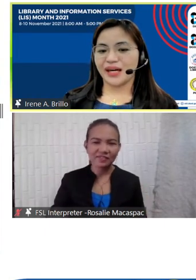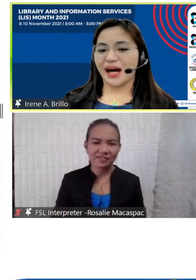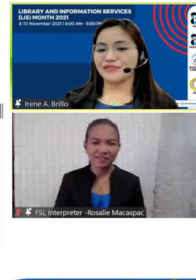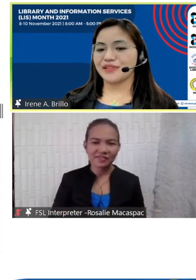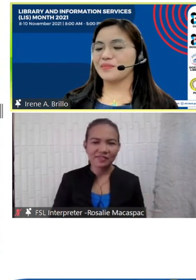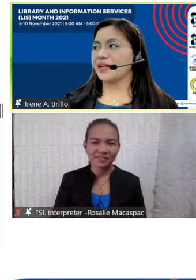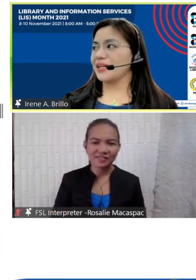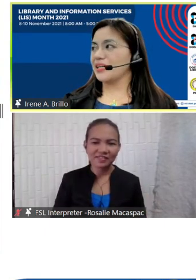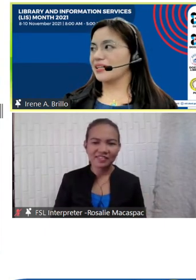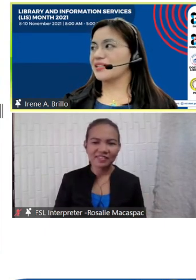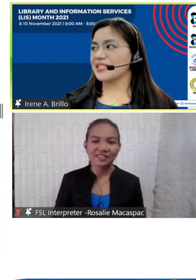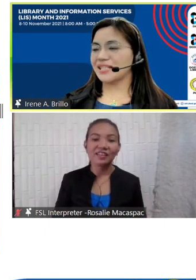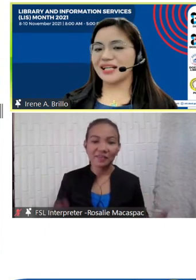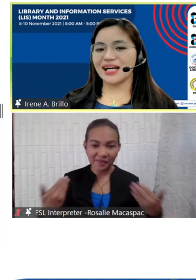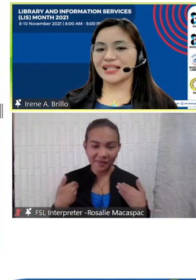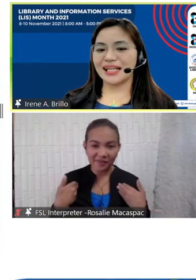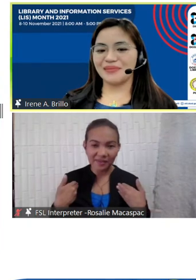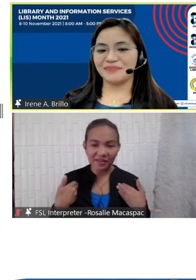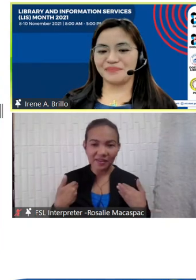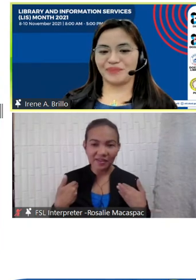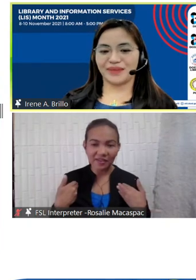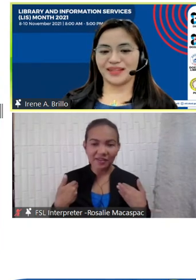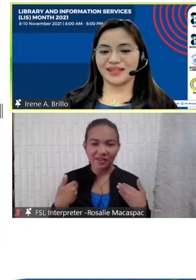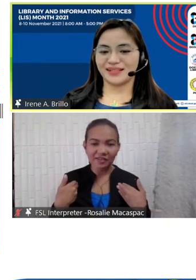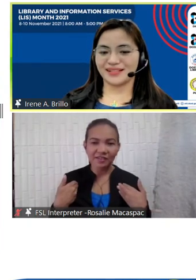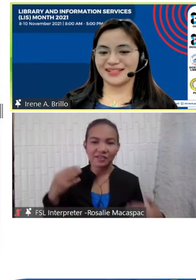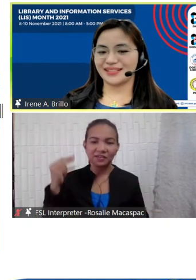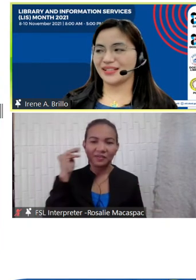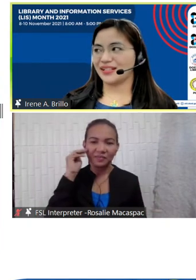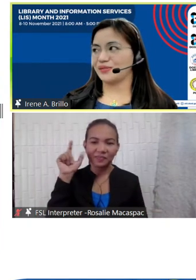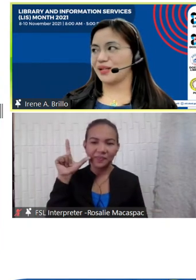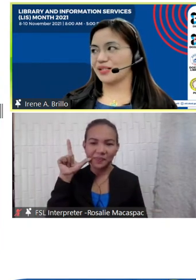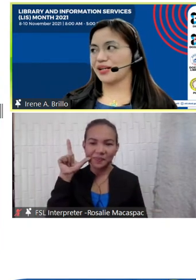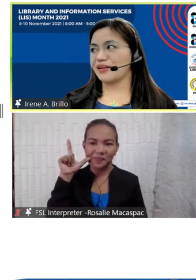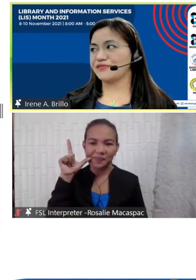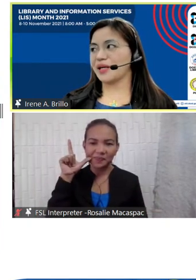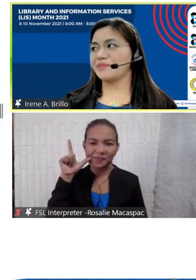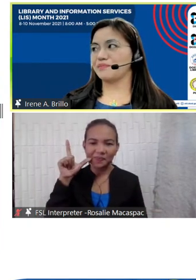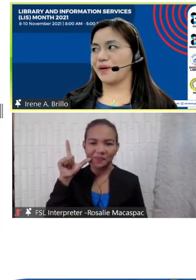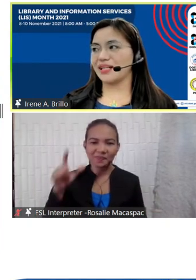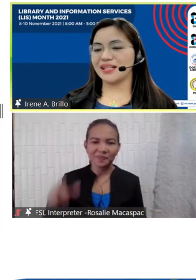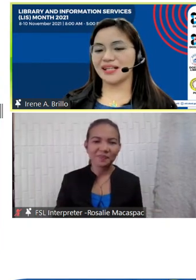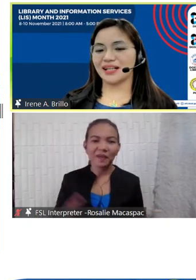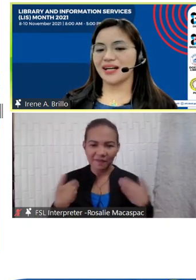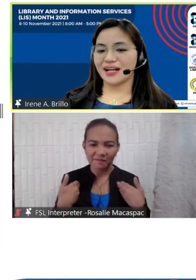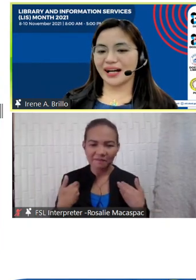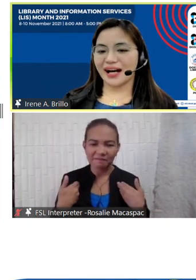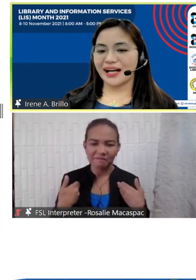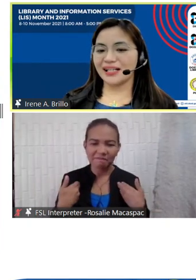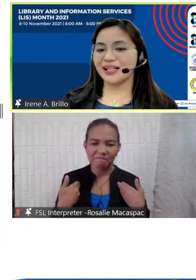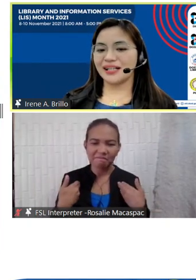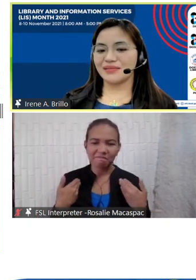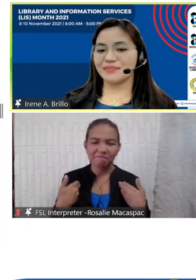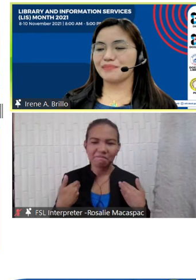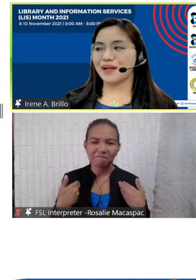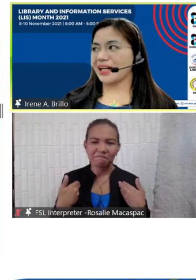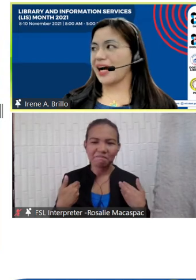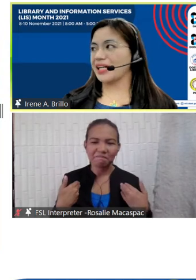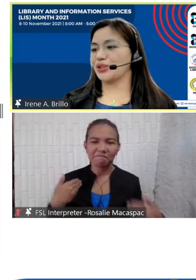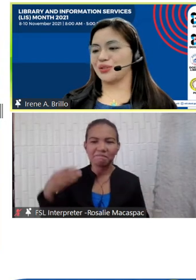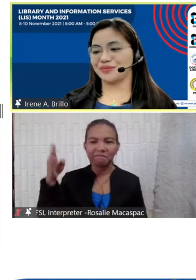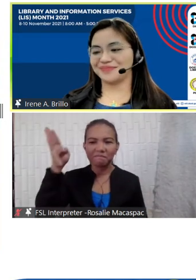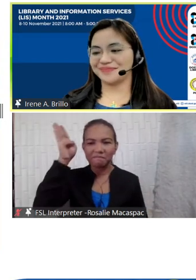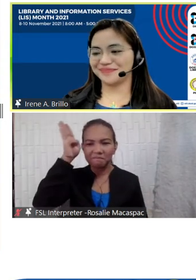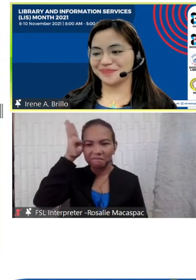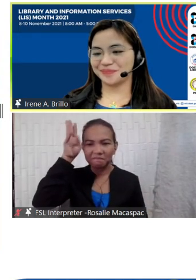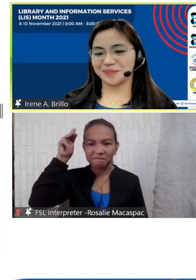We have from Maria Cristina Lim. We also have from Benedict Kylie